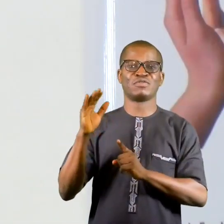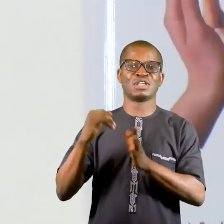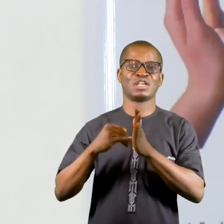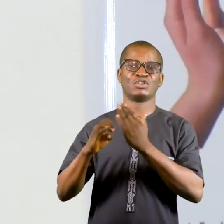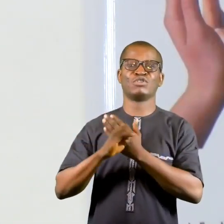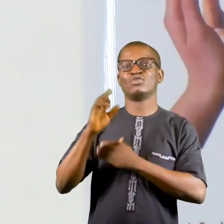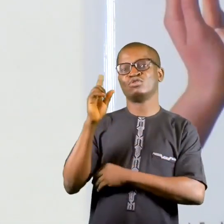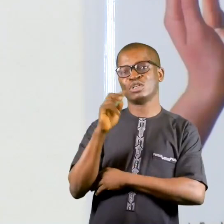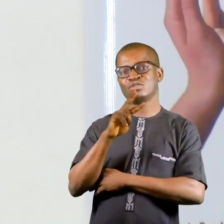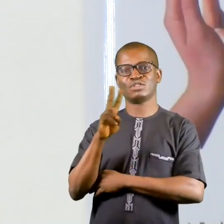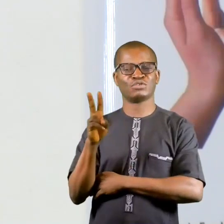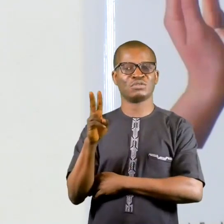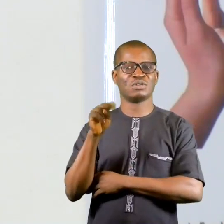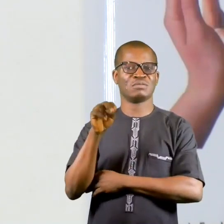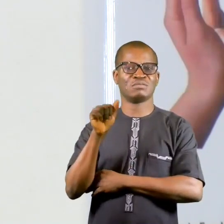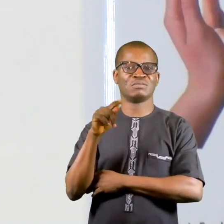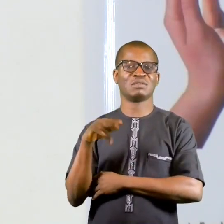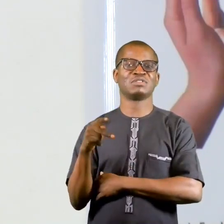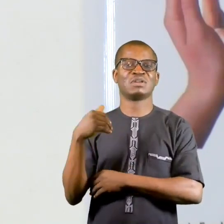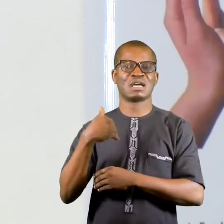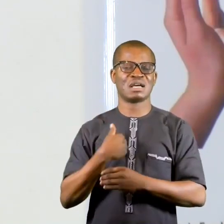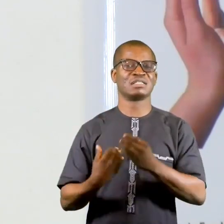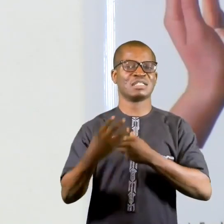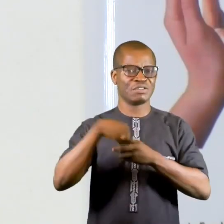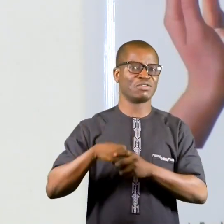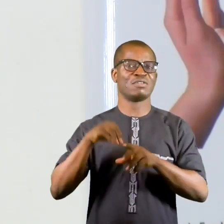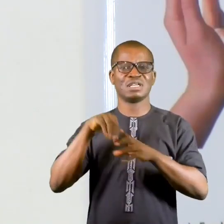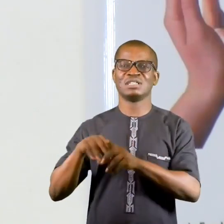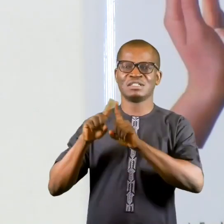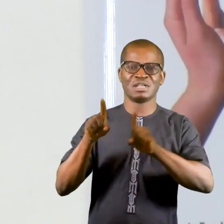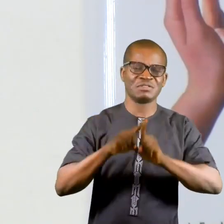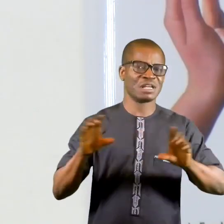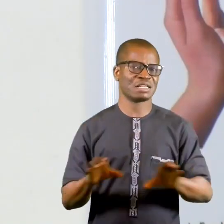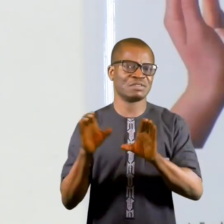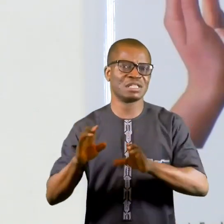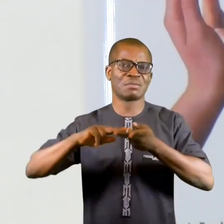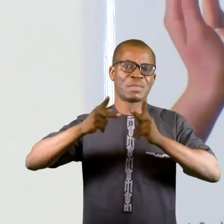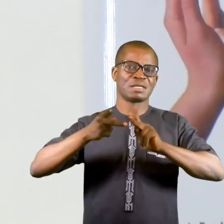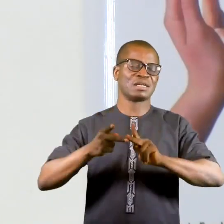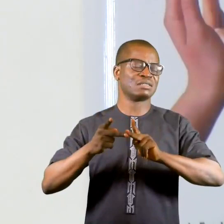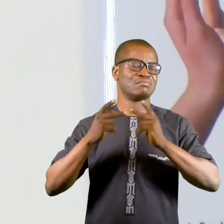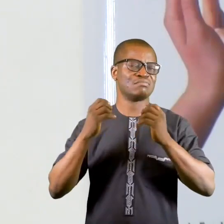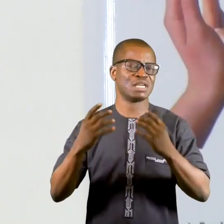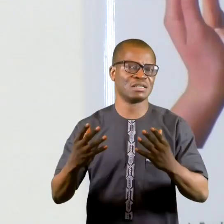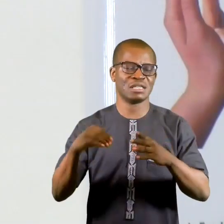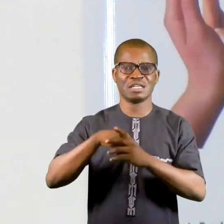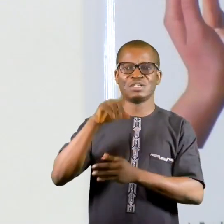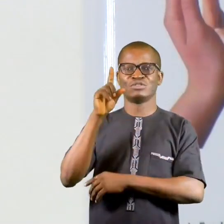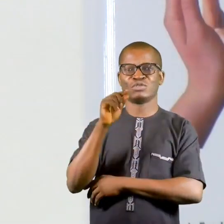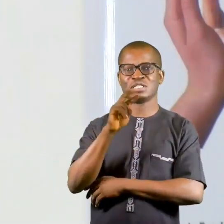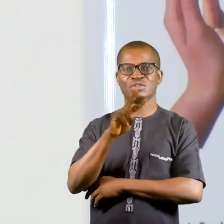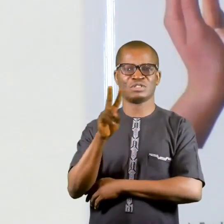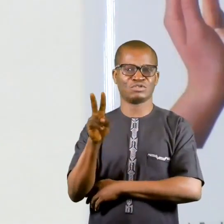June 2022, NAPTIP has evolved in terms of operations, partnerships, and reach.